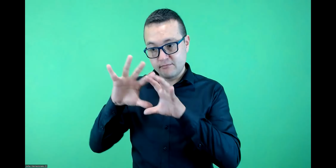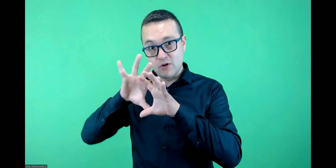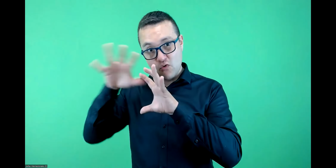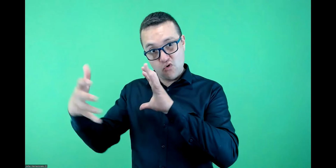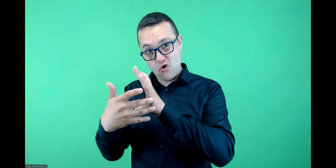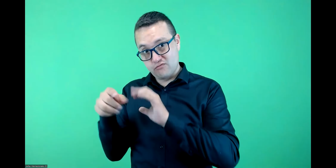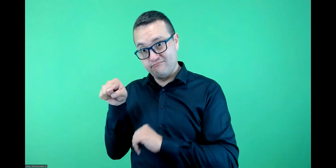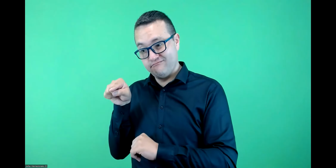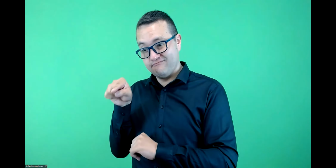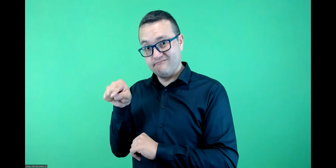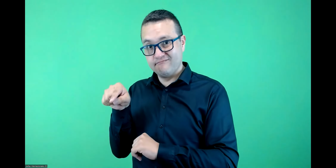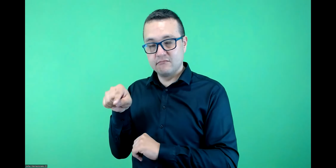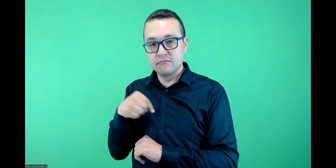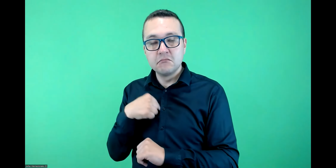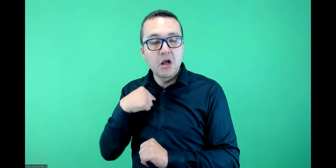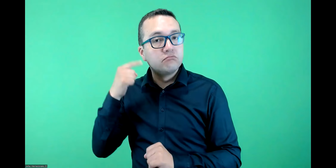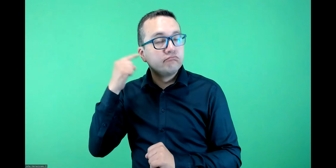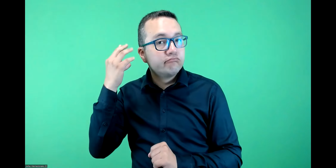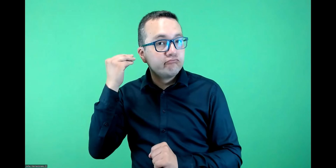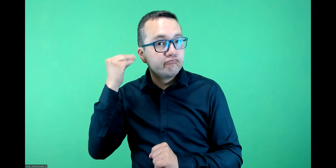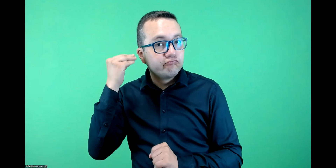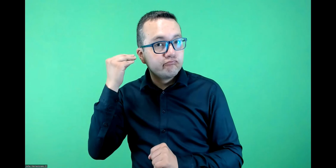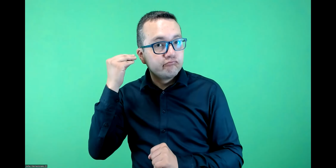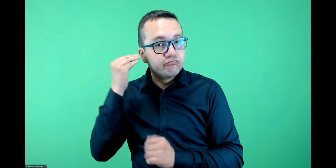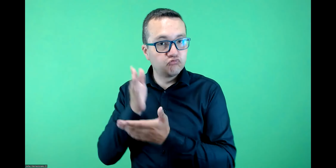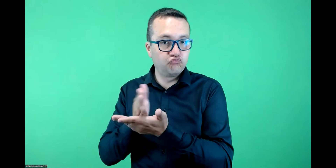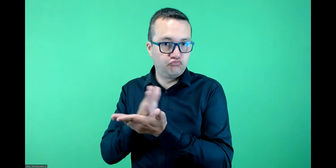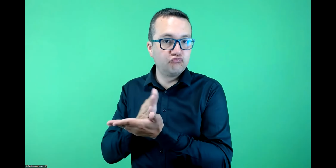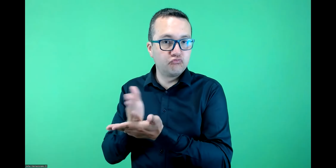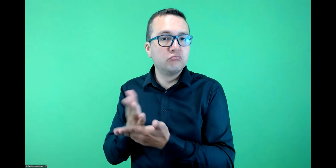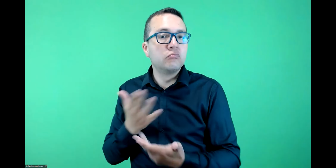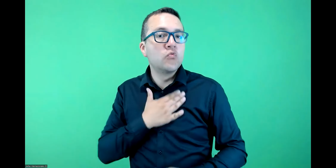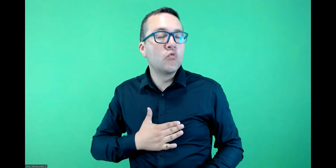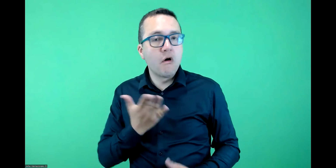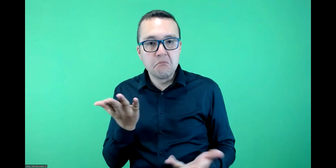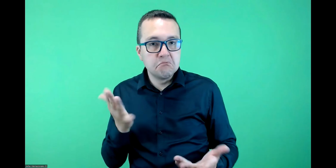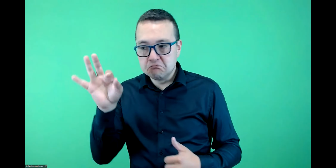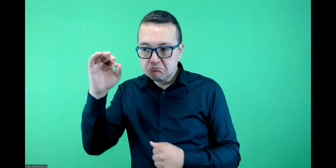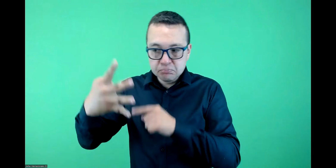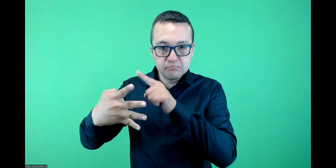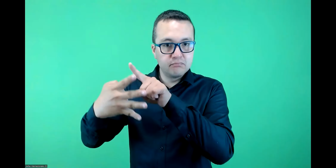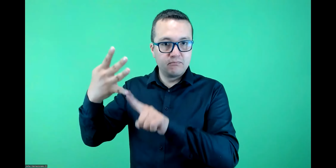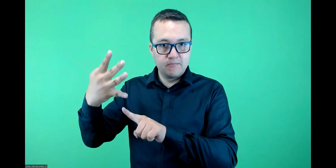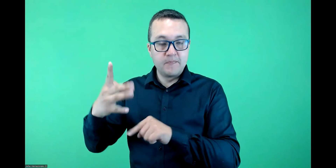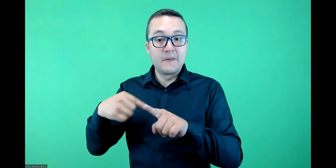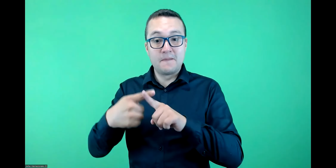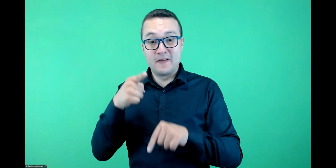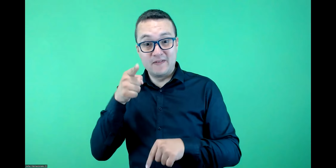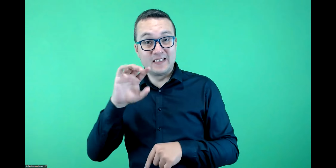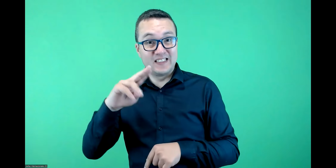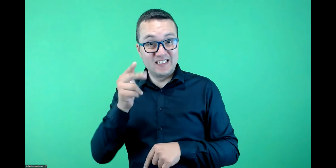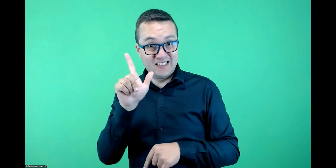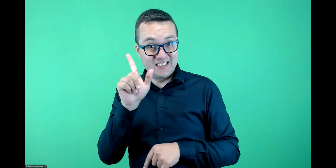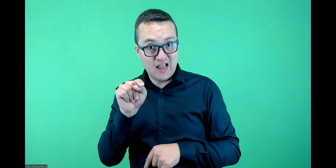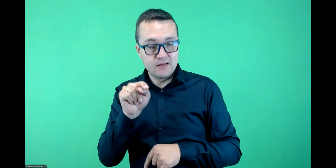preference using the icon on the lower part of your screen in the shape of a globe. And also throughout the seminar, you will see via the